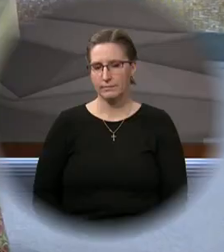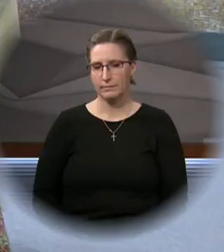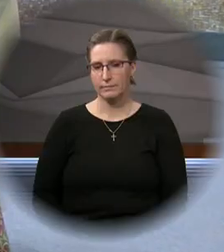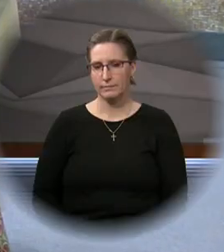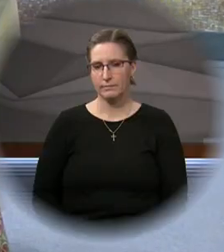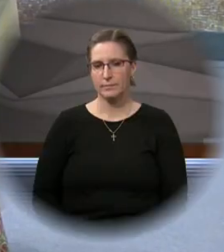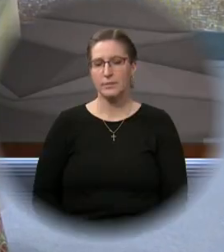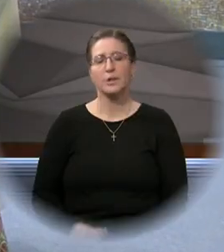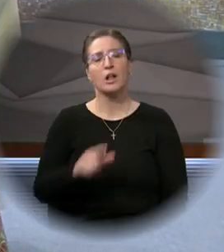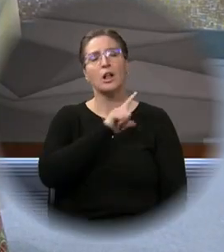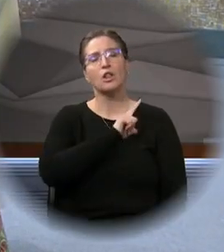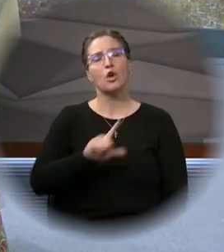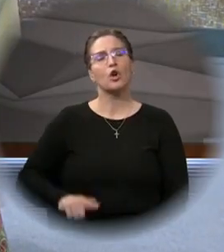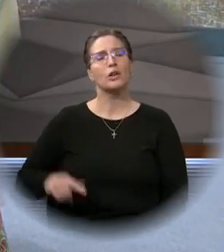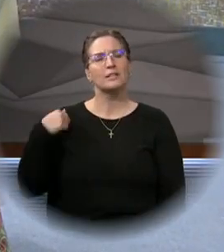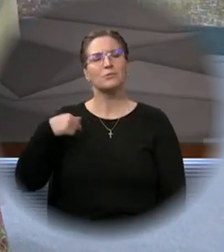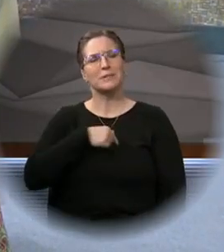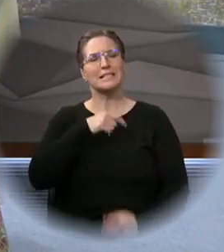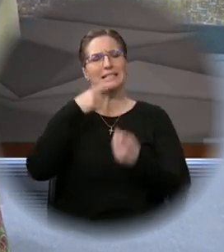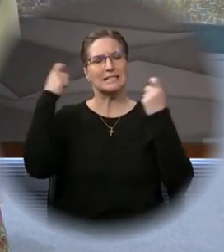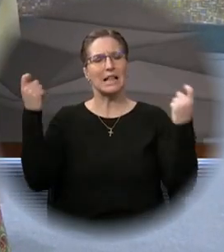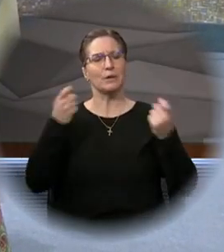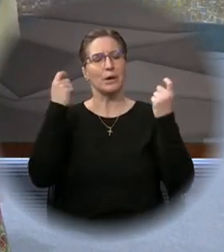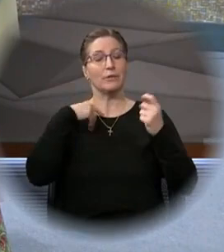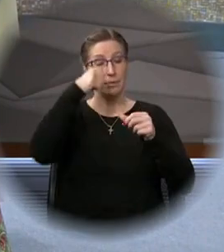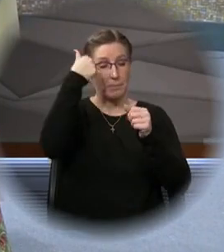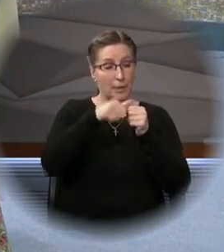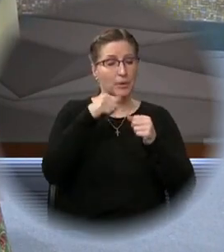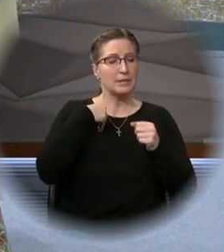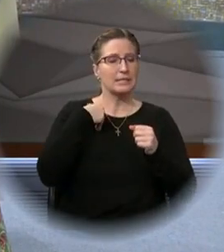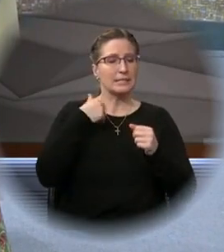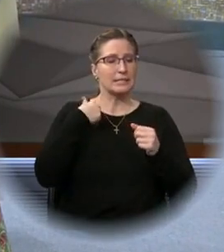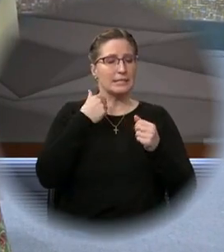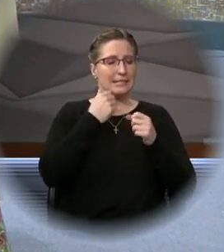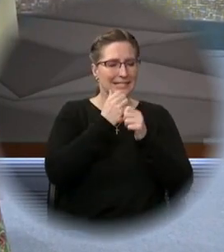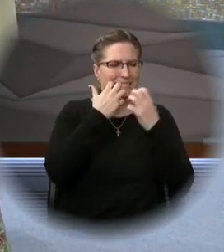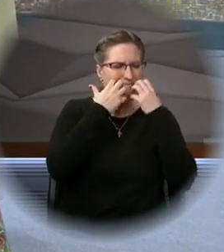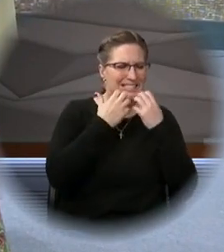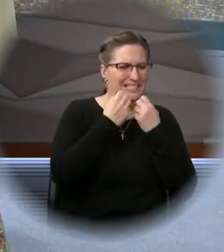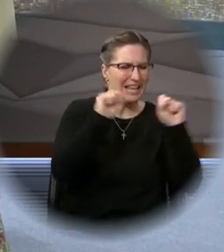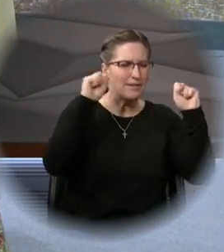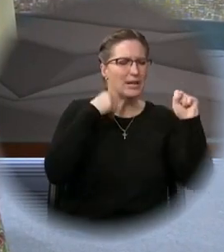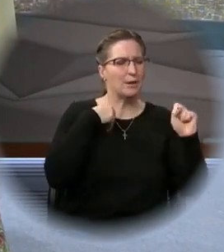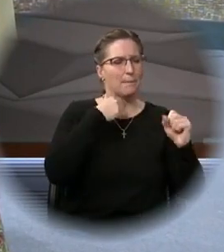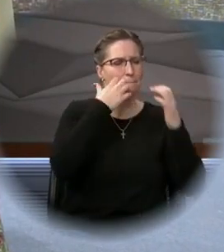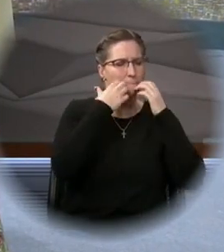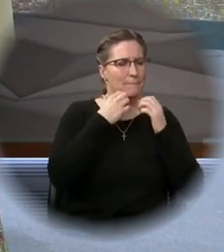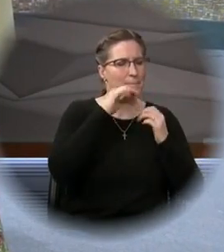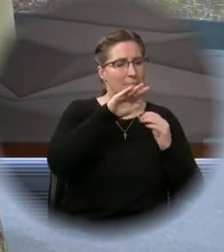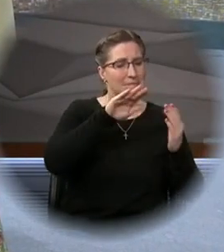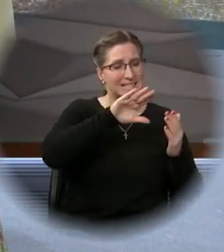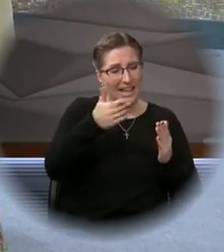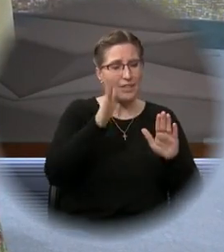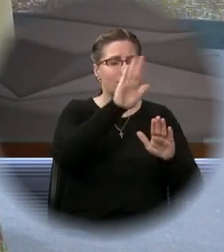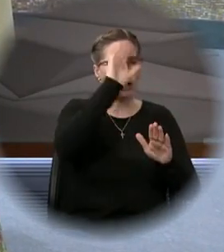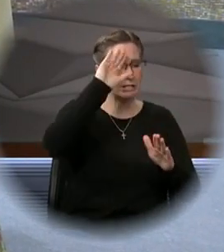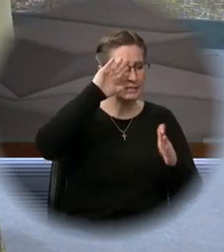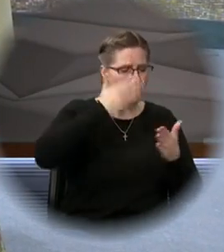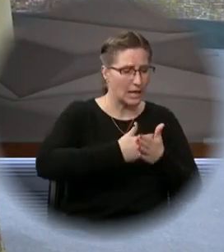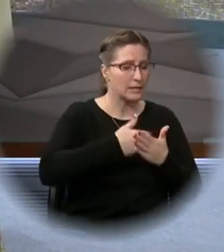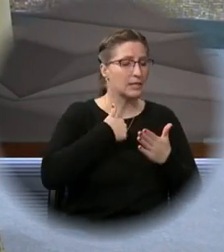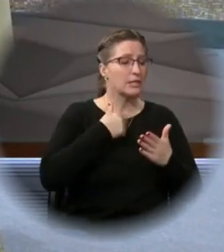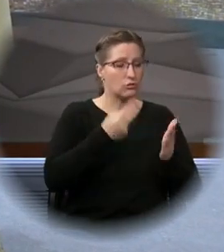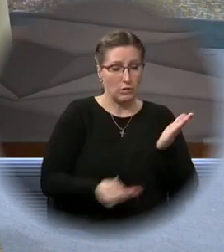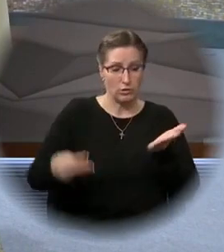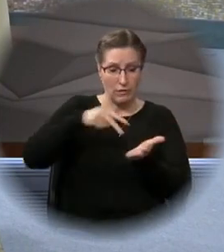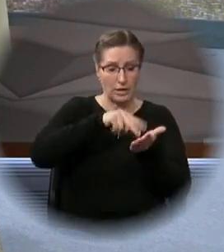Therefore, O Lord, as we celebrate the memorial of the saving passion of your Son, his wondrous resurrection